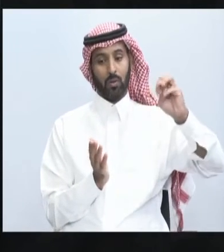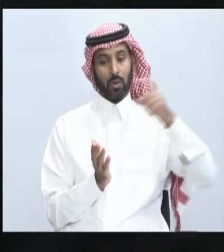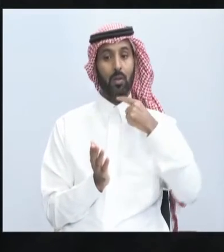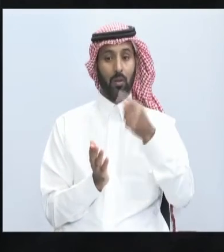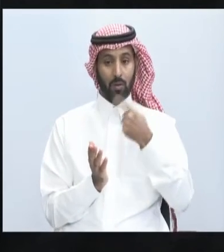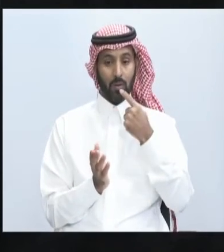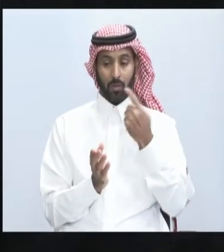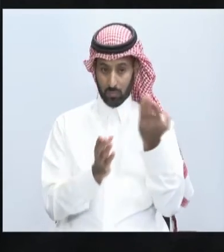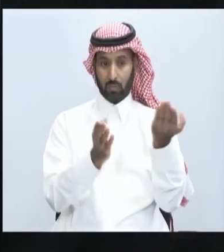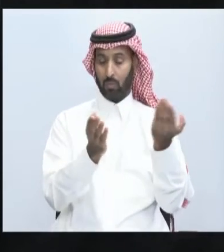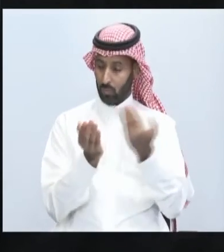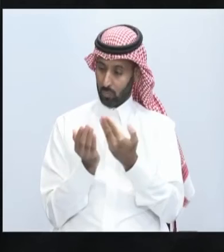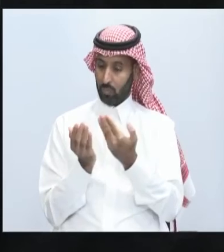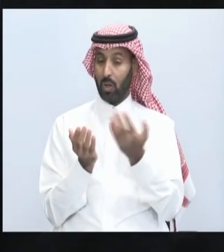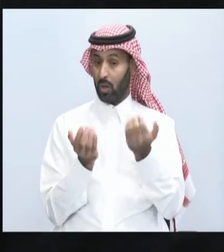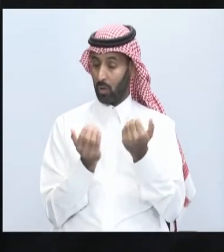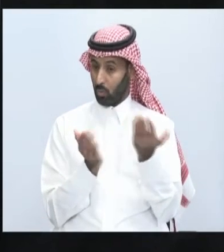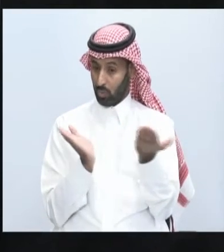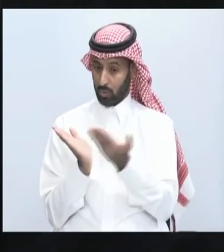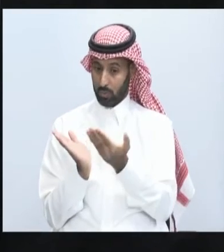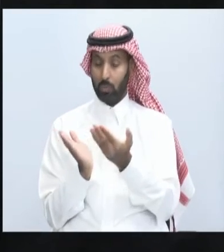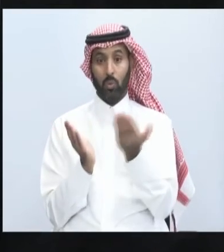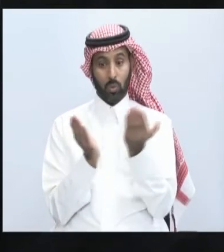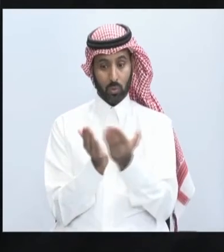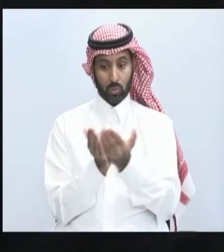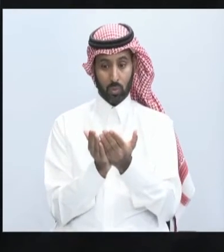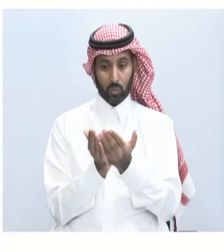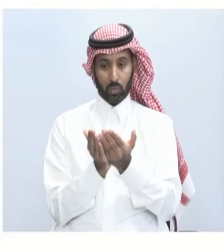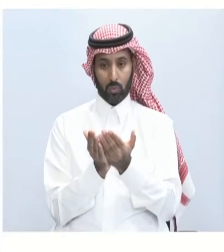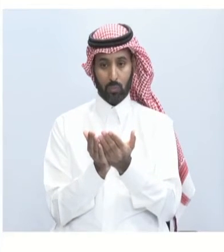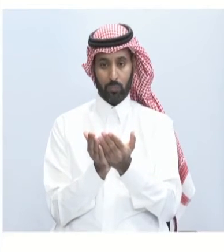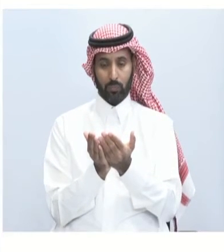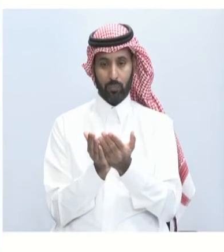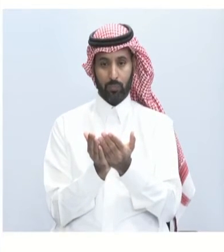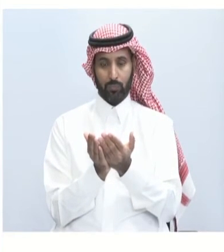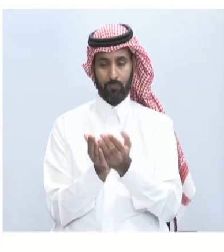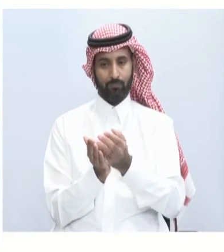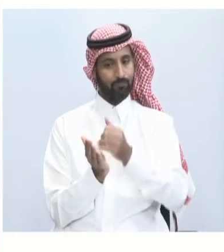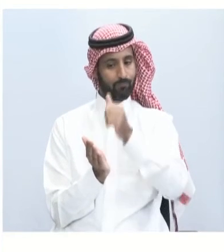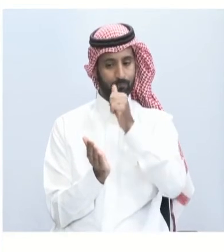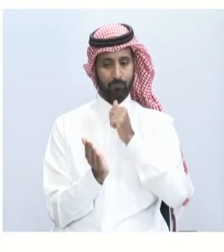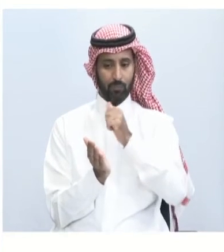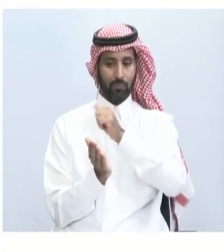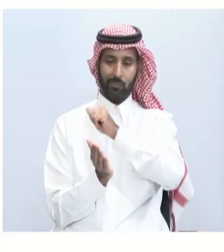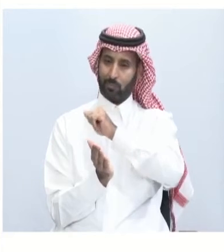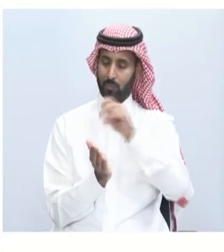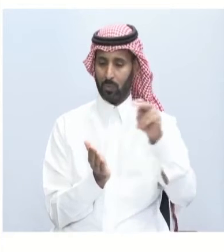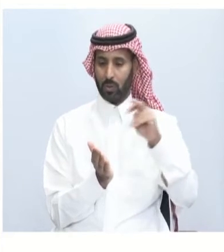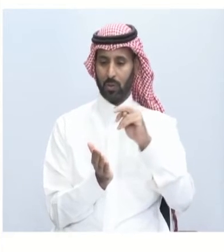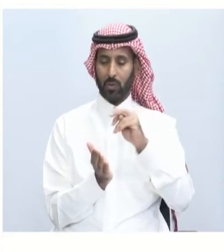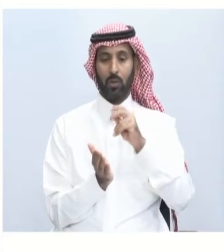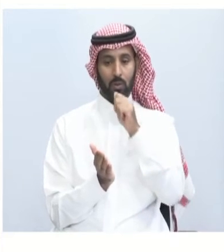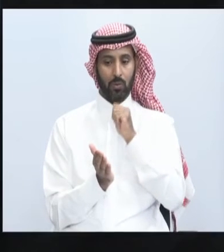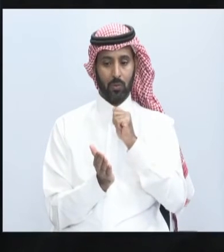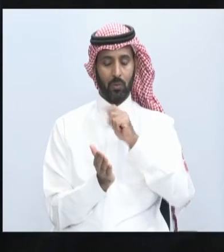Did Tom say welcome to school? Very good. The answer is no. He didn't